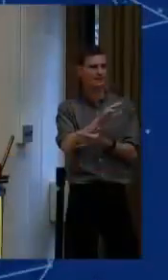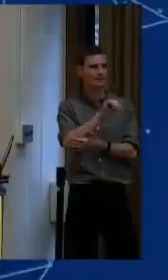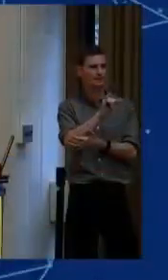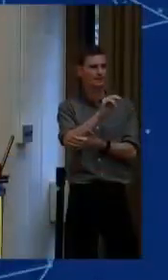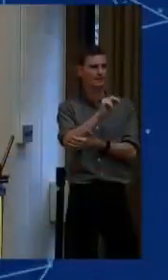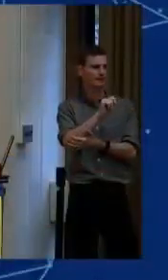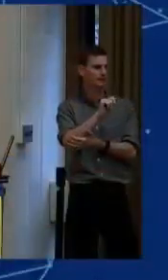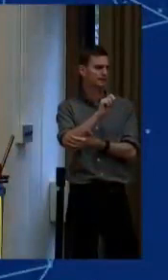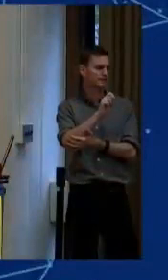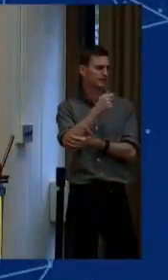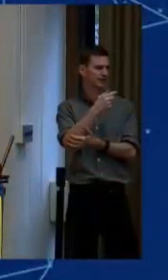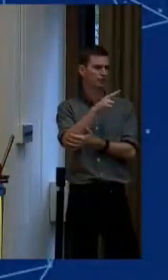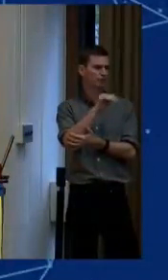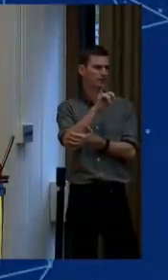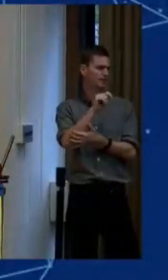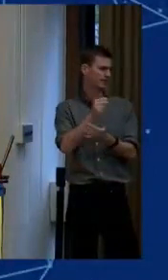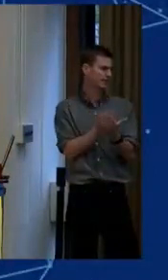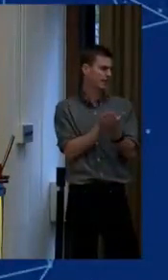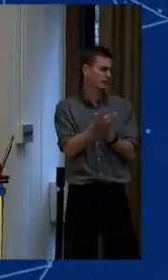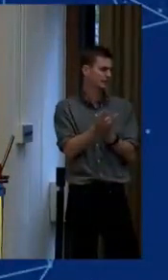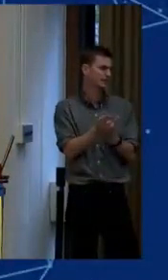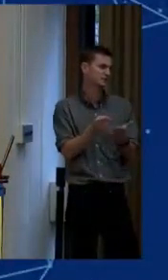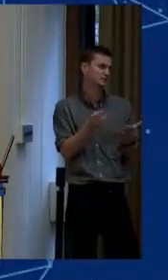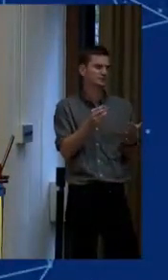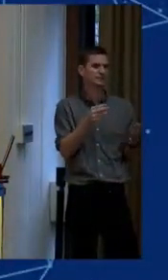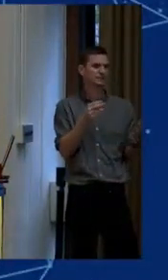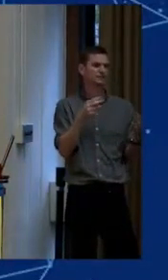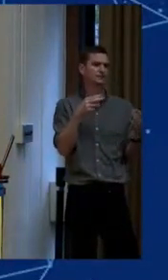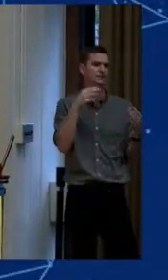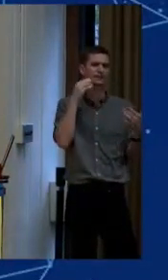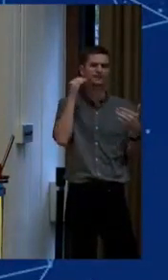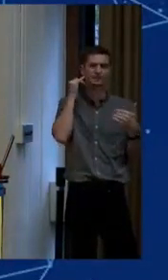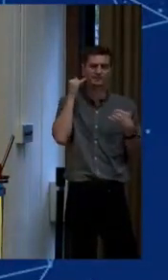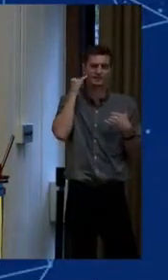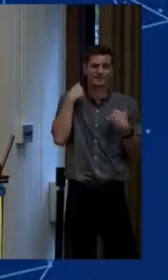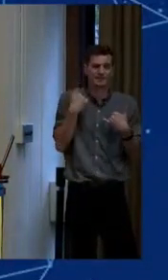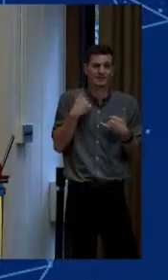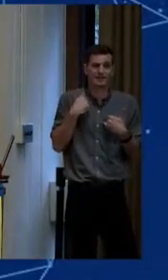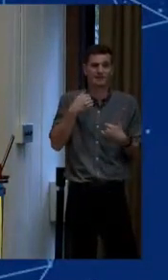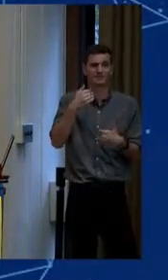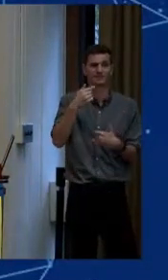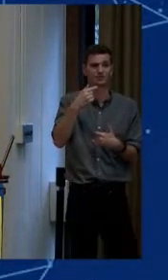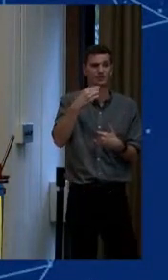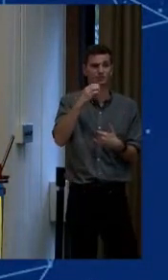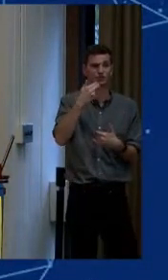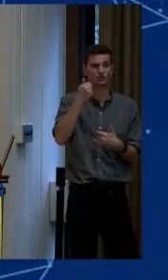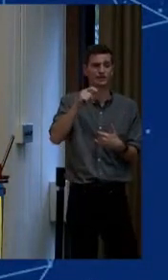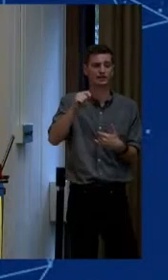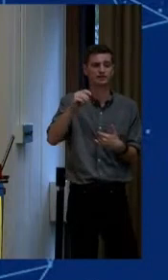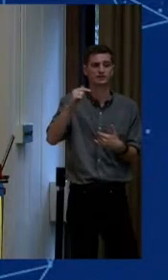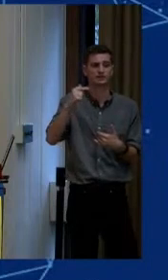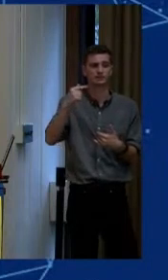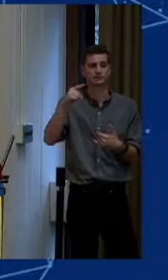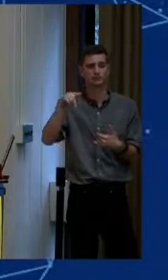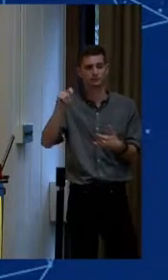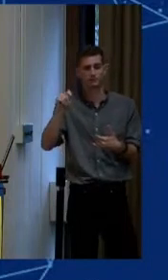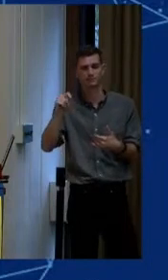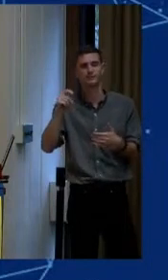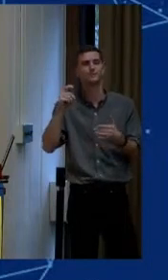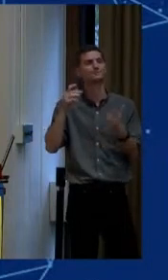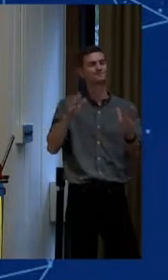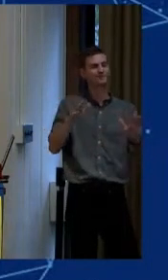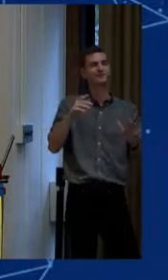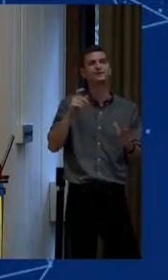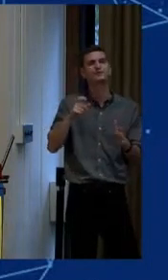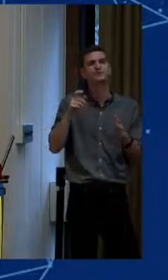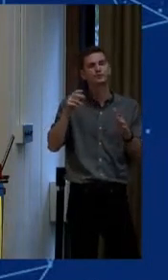research game for them? So, you know, you have to think about students as not being people who want the computer to do work for them, but